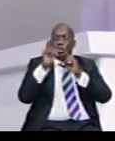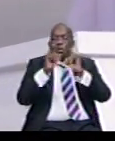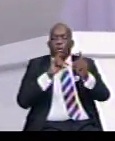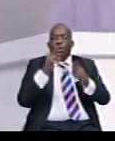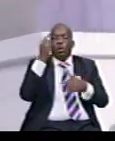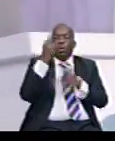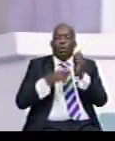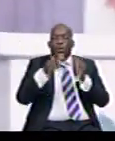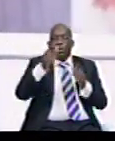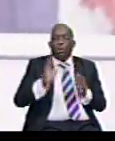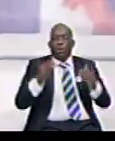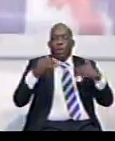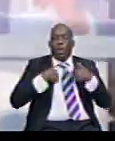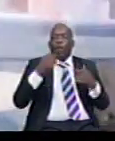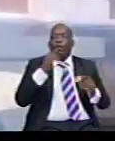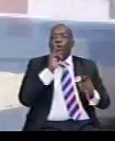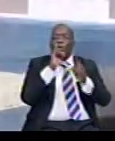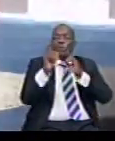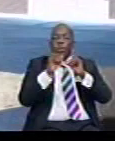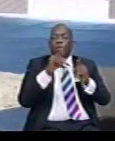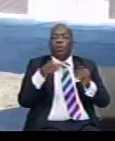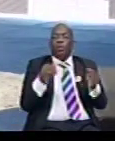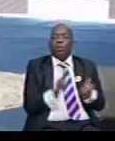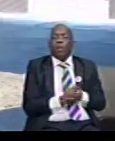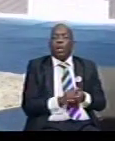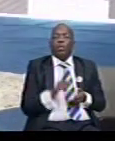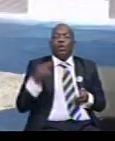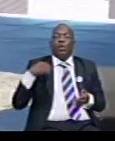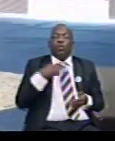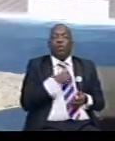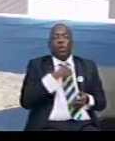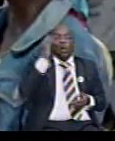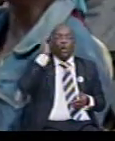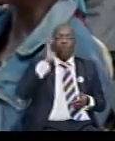has said, that we will do.